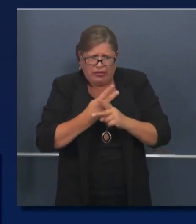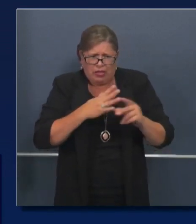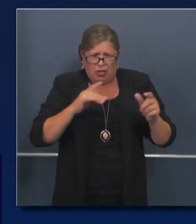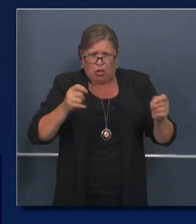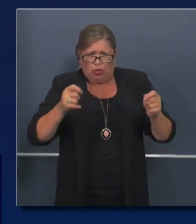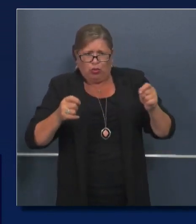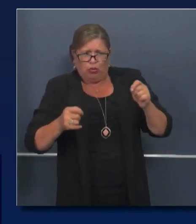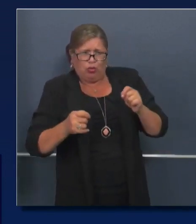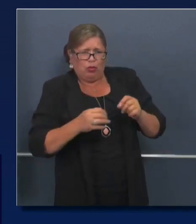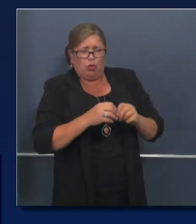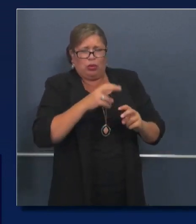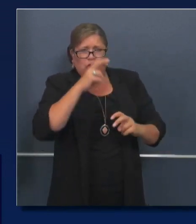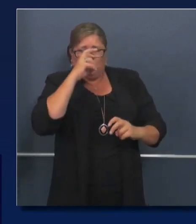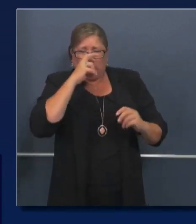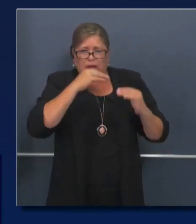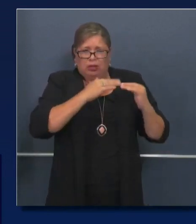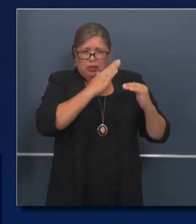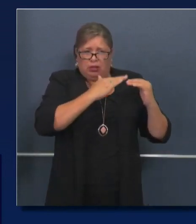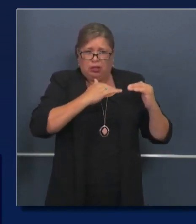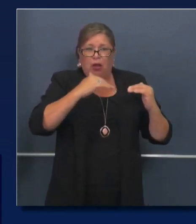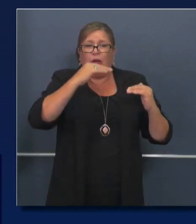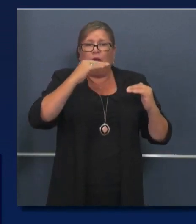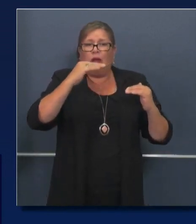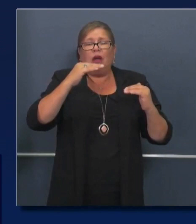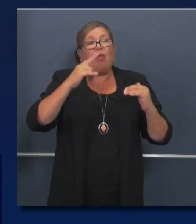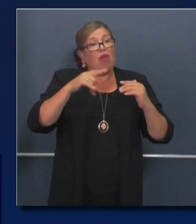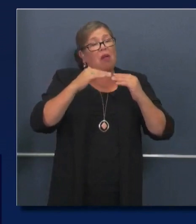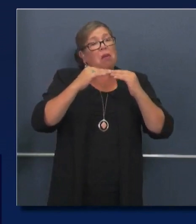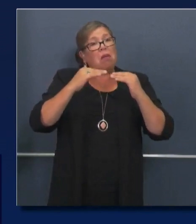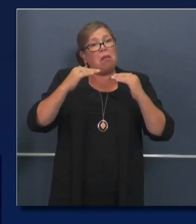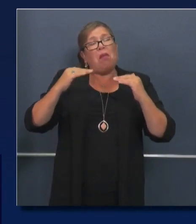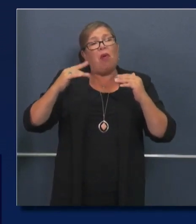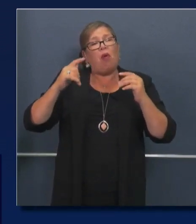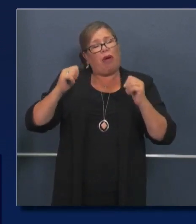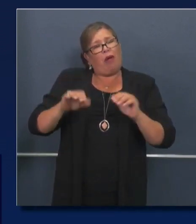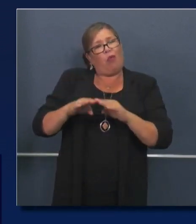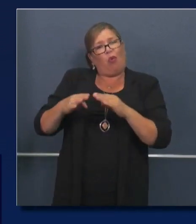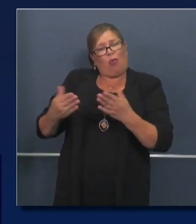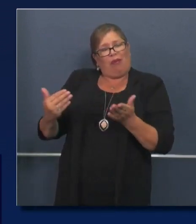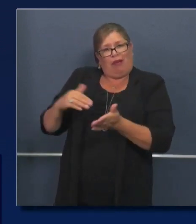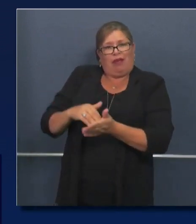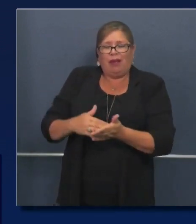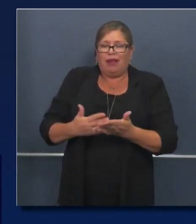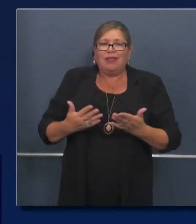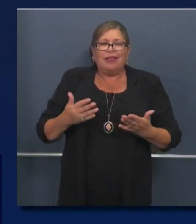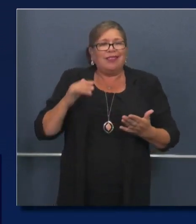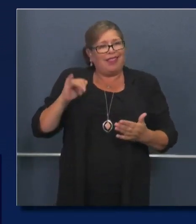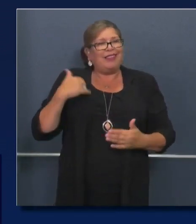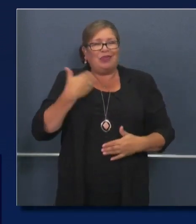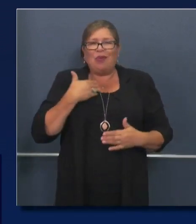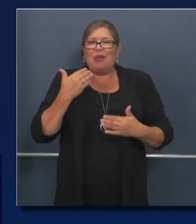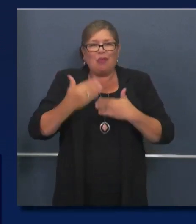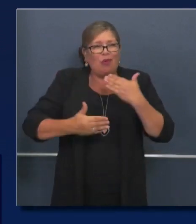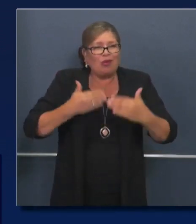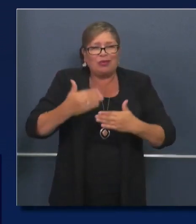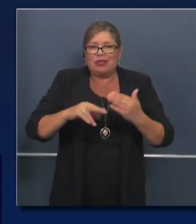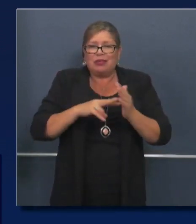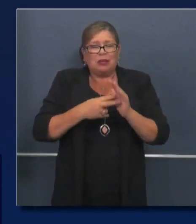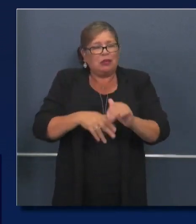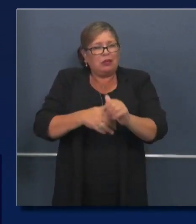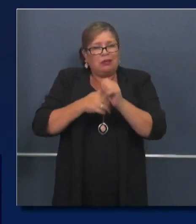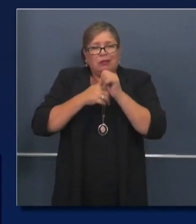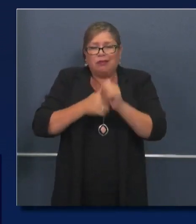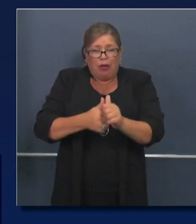making modifications back and forth. This is part of the process that we're in. And so the reinstitution